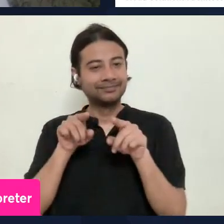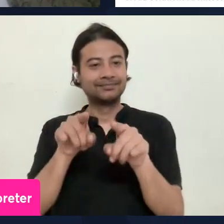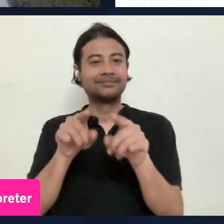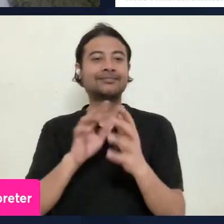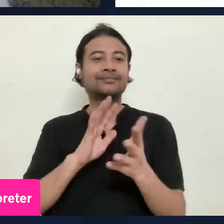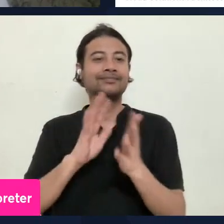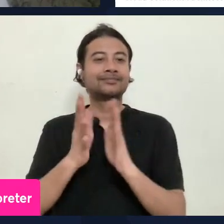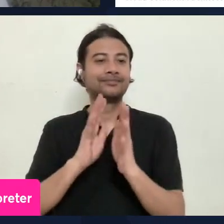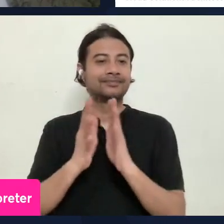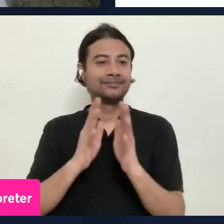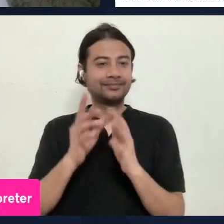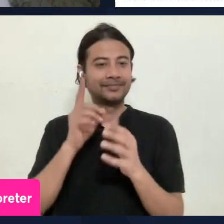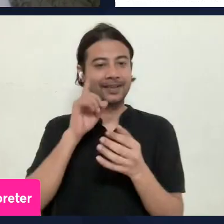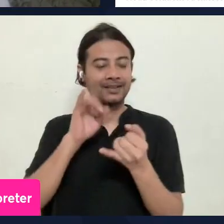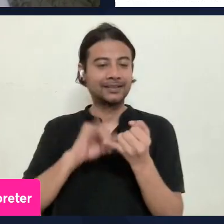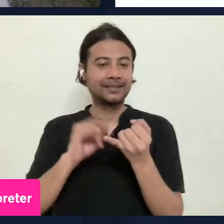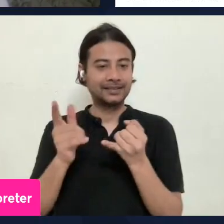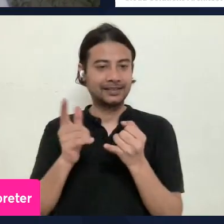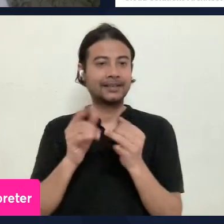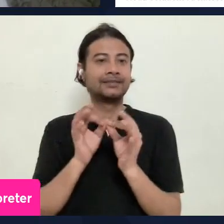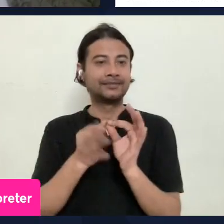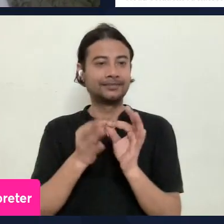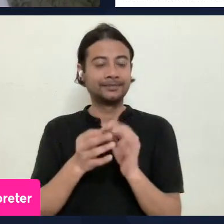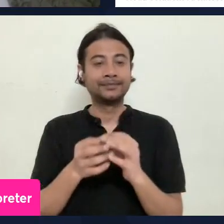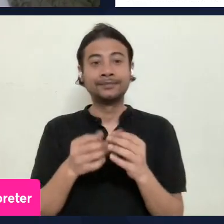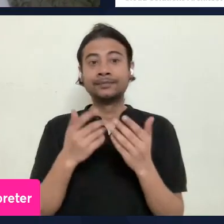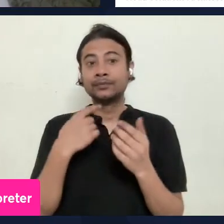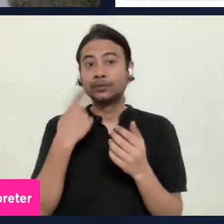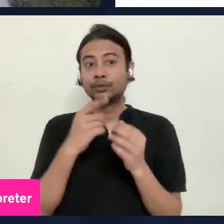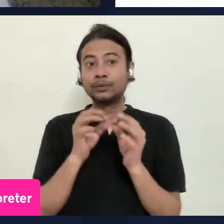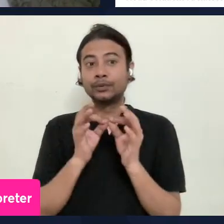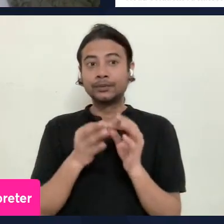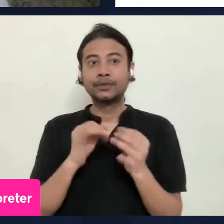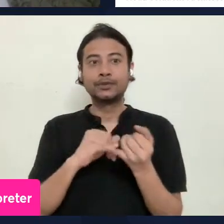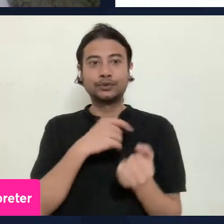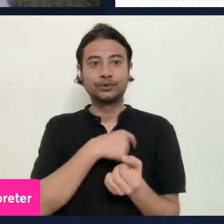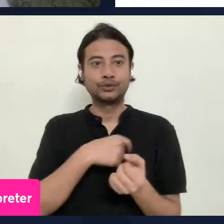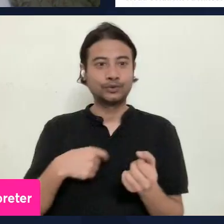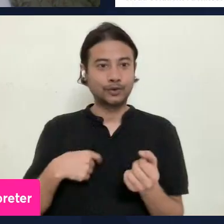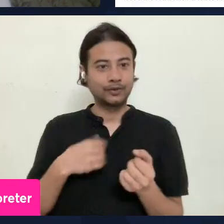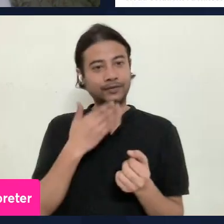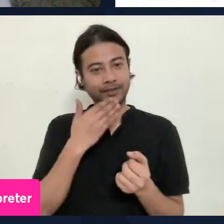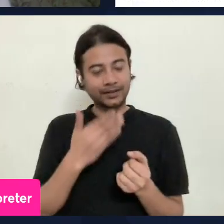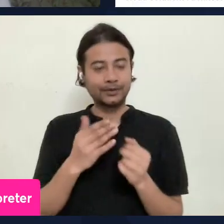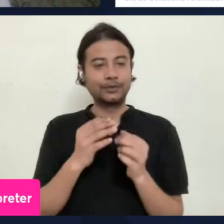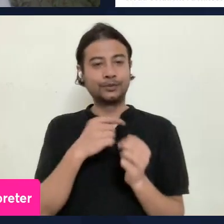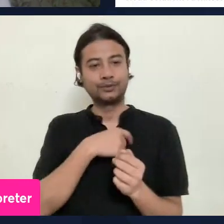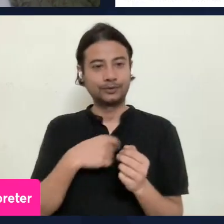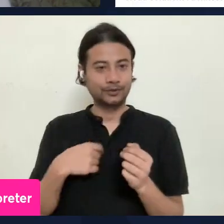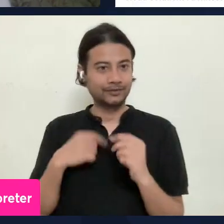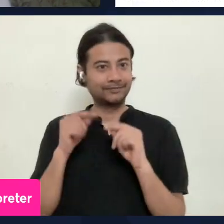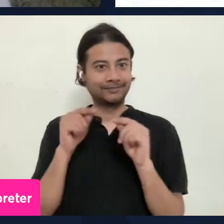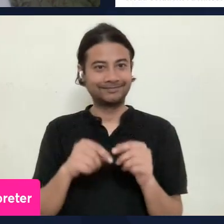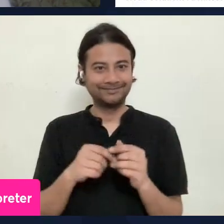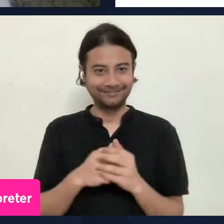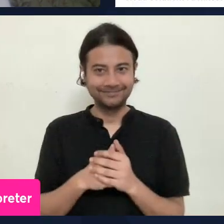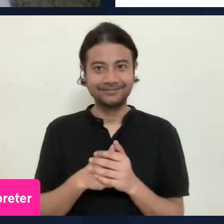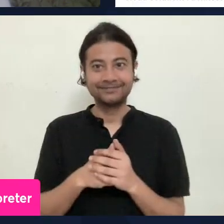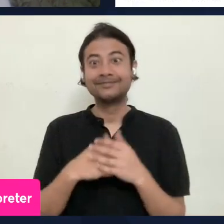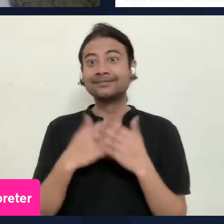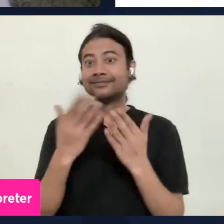have Saurabh with us today. Thank you, Saurabh, for joining in. And thank you, Anthony. Over to you if you would like to add up to your